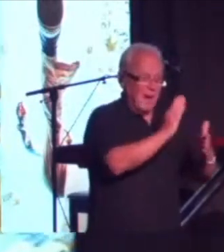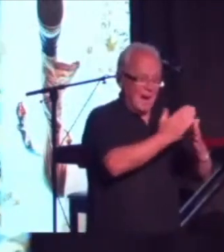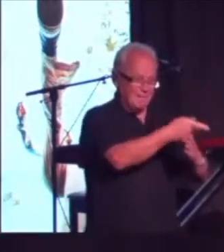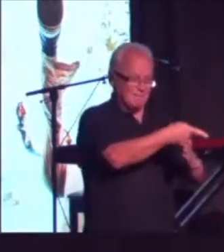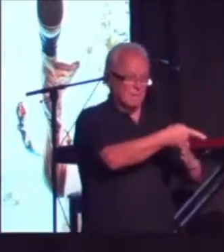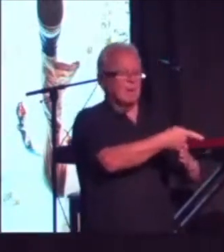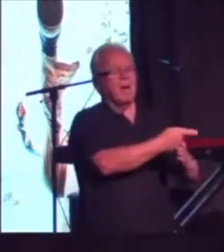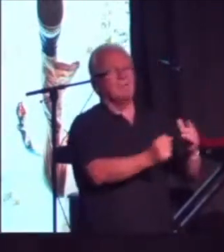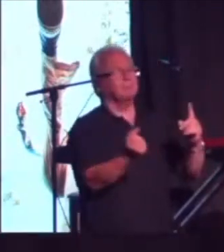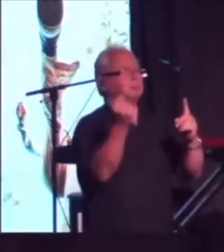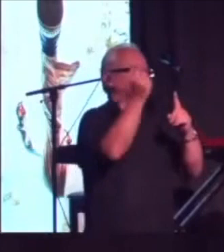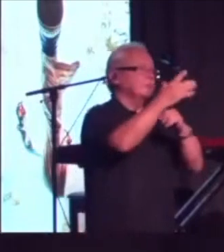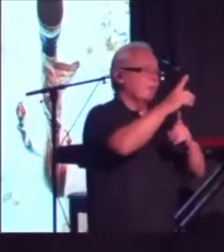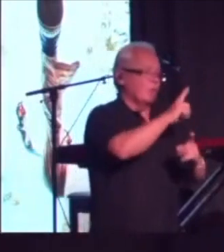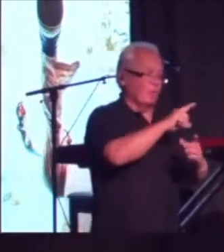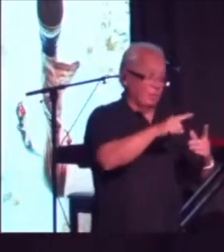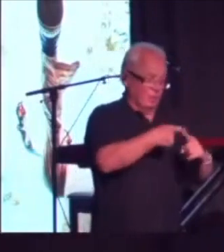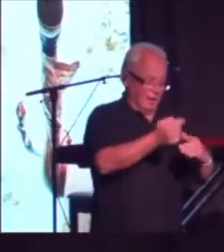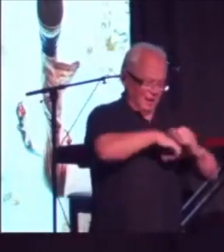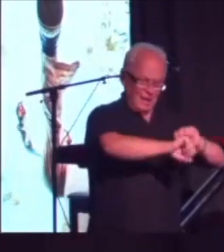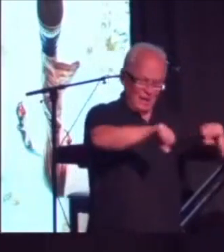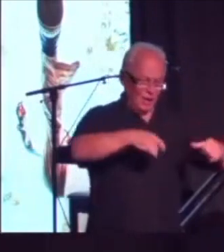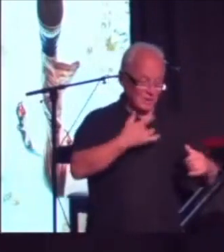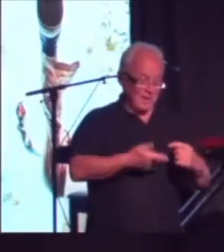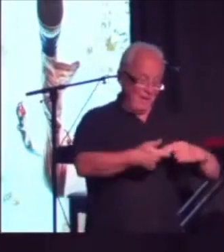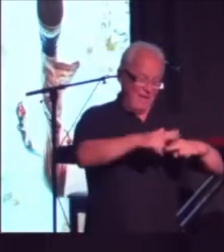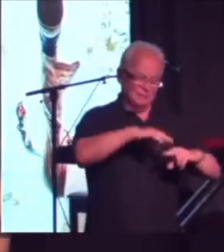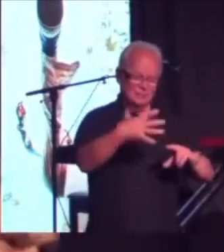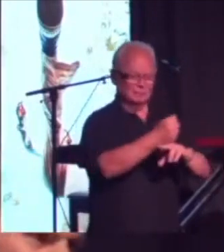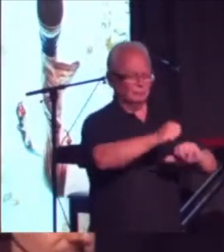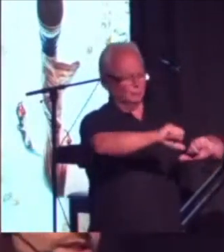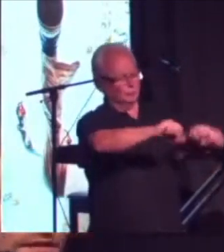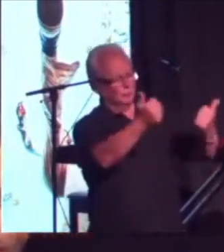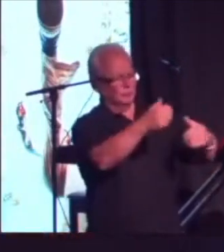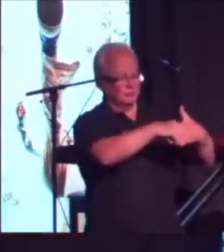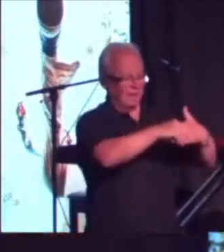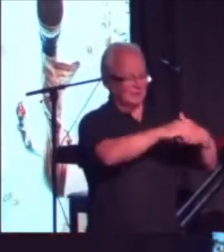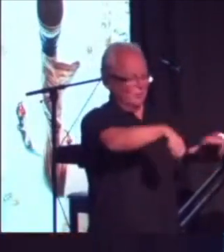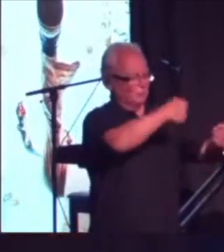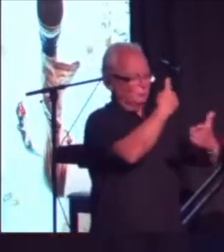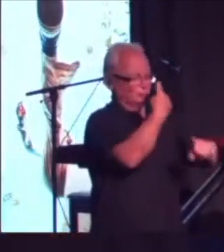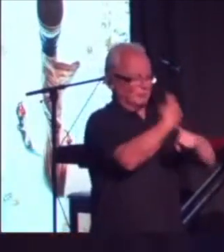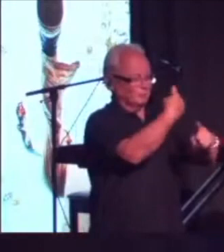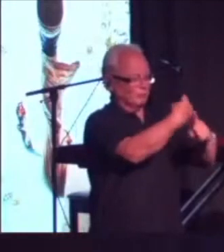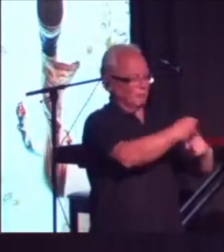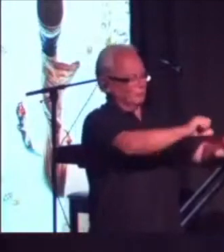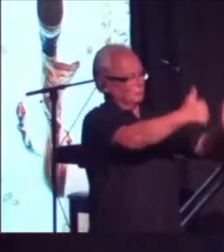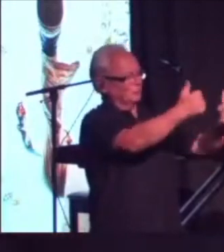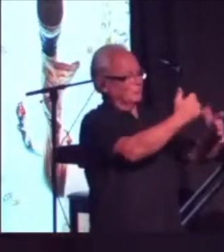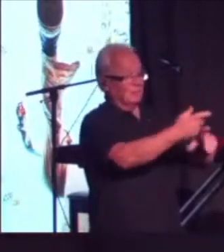factor in each and every one of our lives. Get your friends right, and you'll set yourself up for blessing and success. Get them